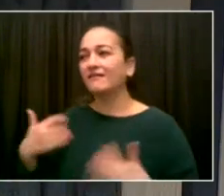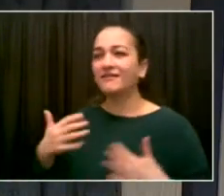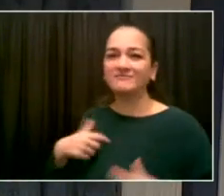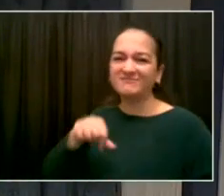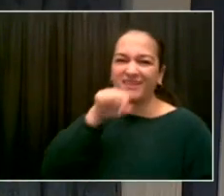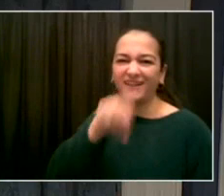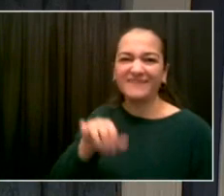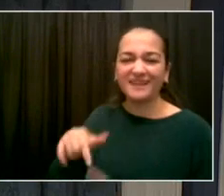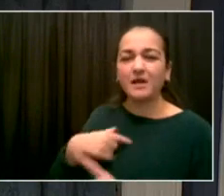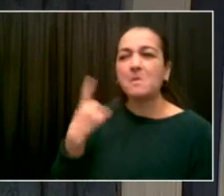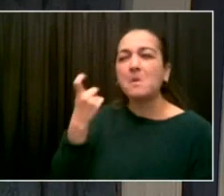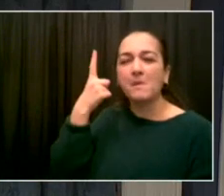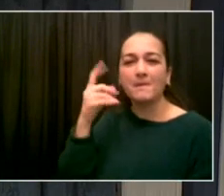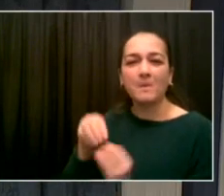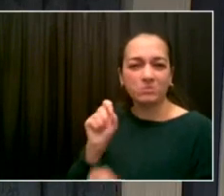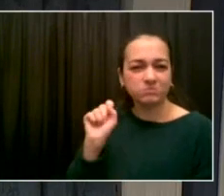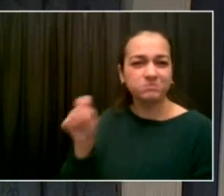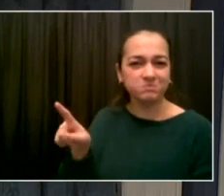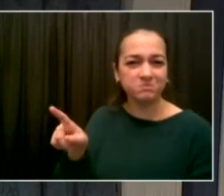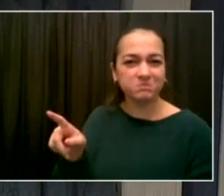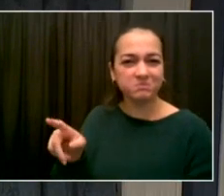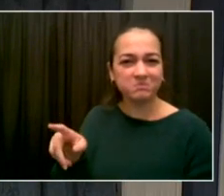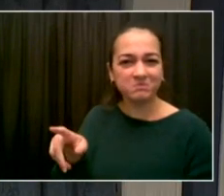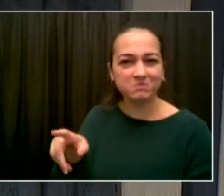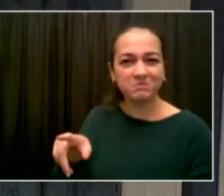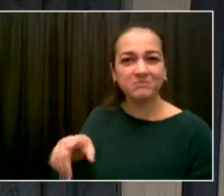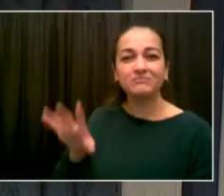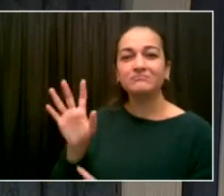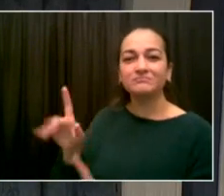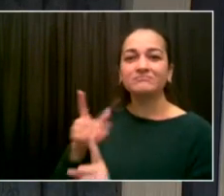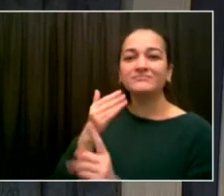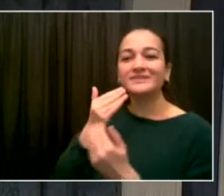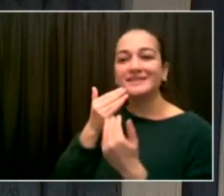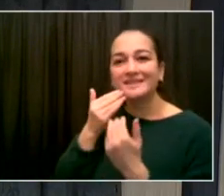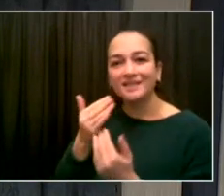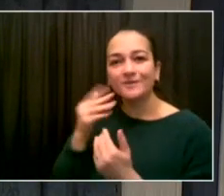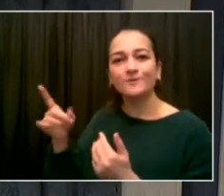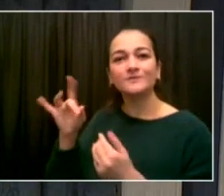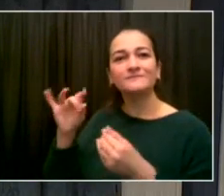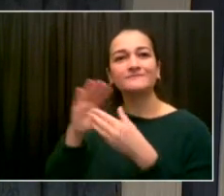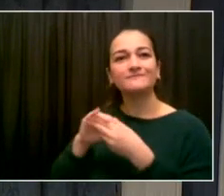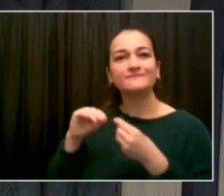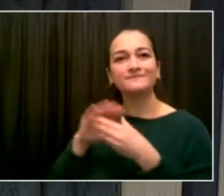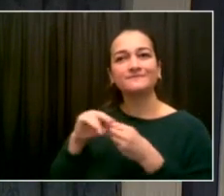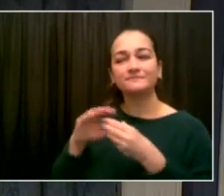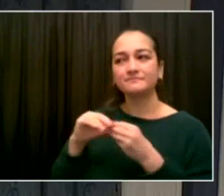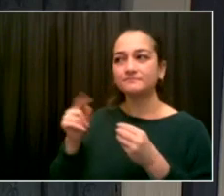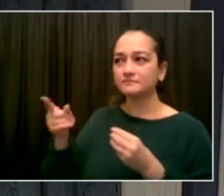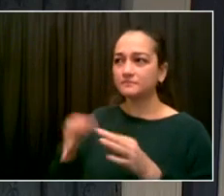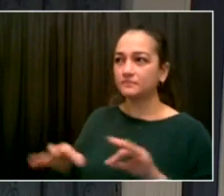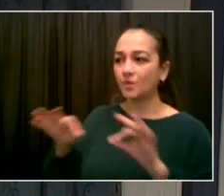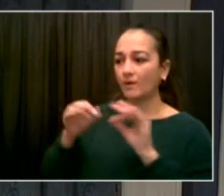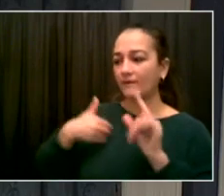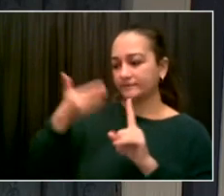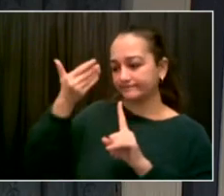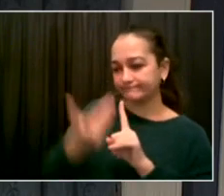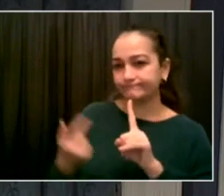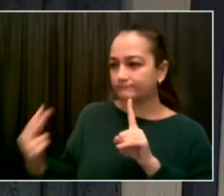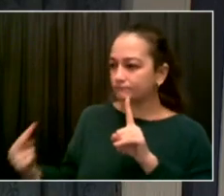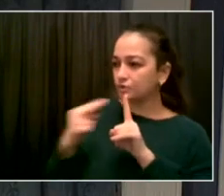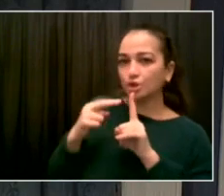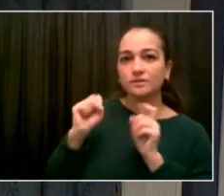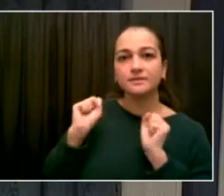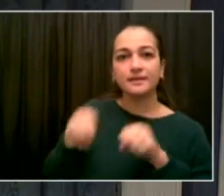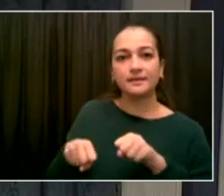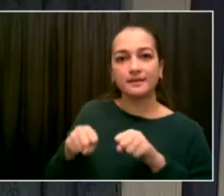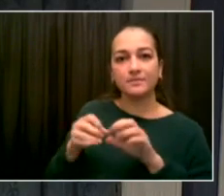said the point about being a role model. We all need role models. Yeah. You know, and I want to thank you for the way you go about your business. First of all,